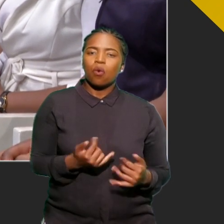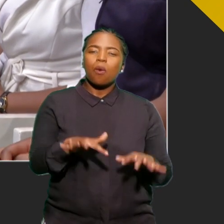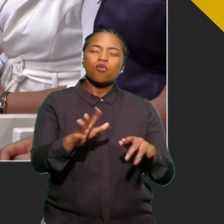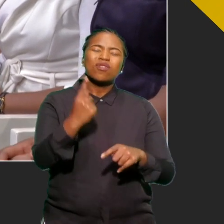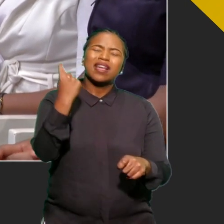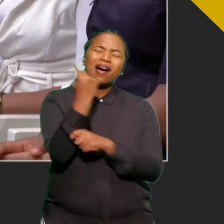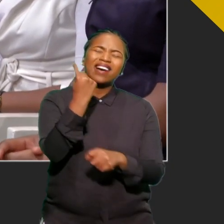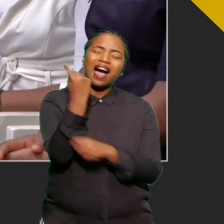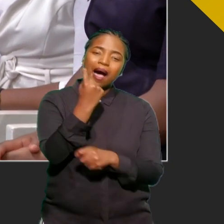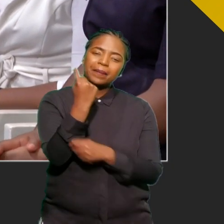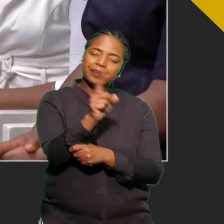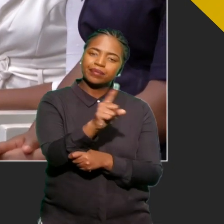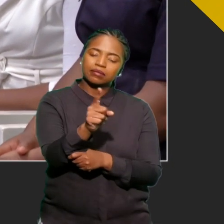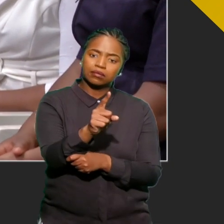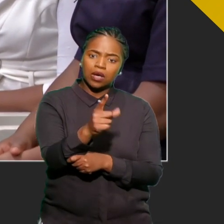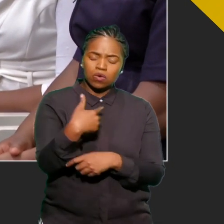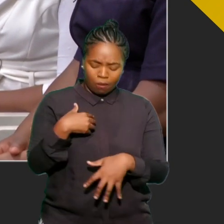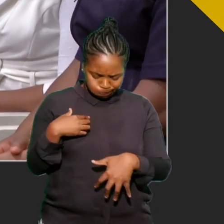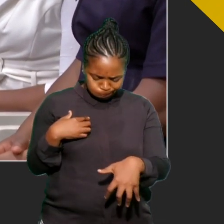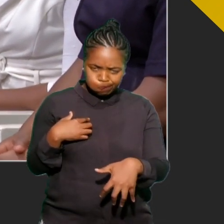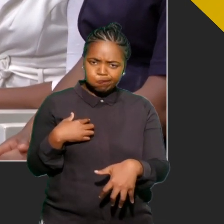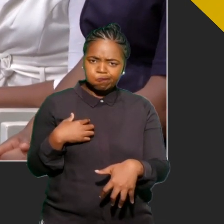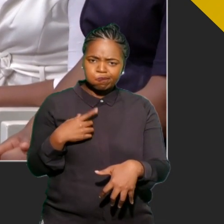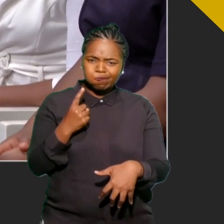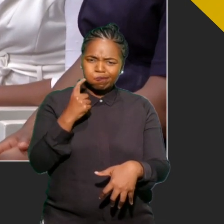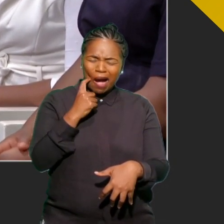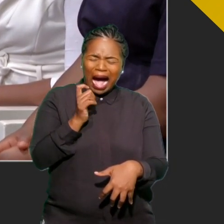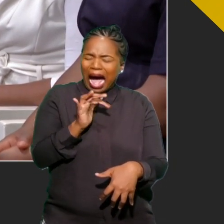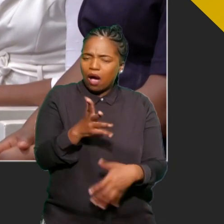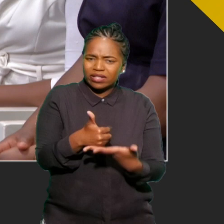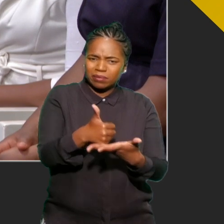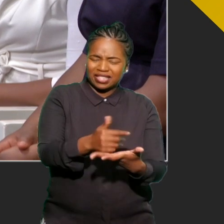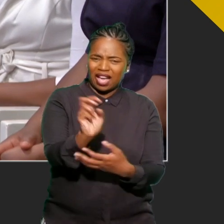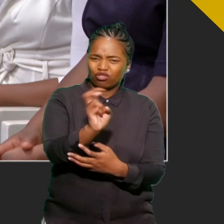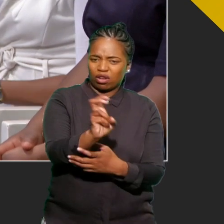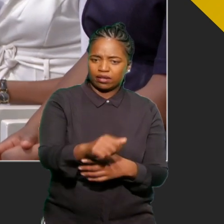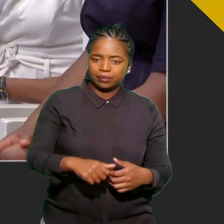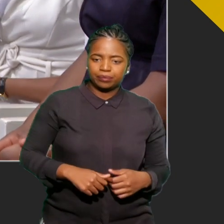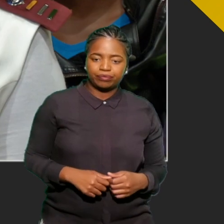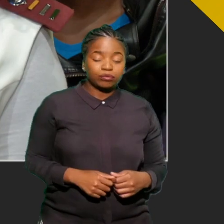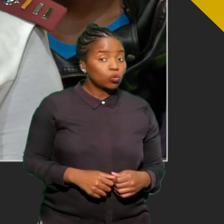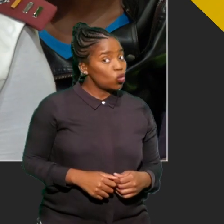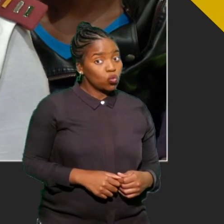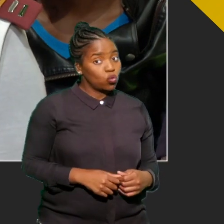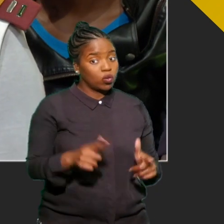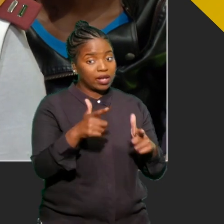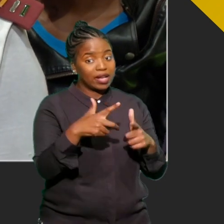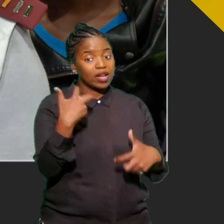magaeng who has found themselves pregnant. How do we help them? Sure, it's a big